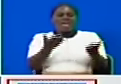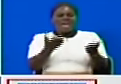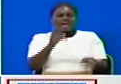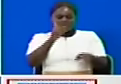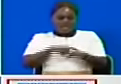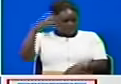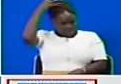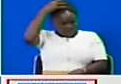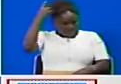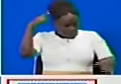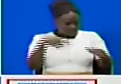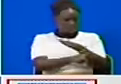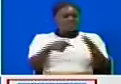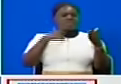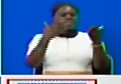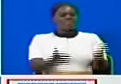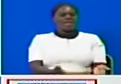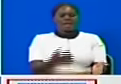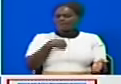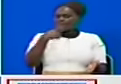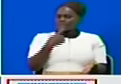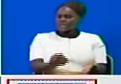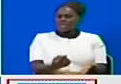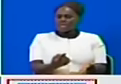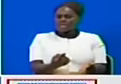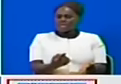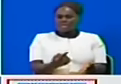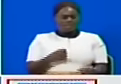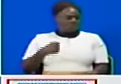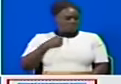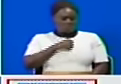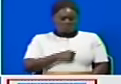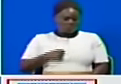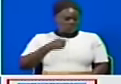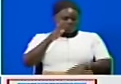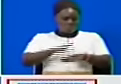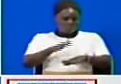she stormed in, and I can say it is regrettable. It is not proper.